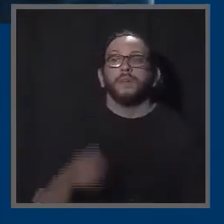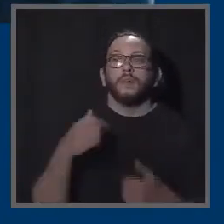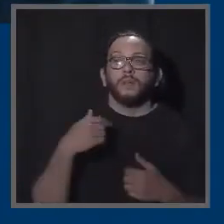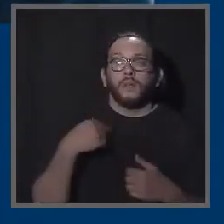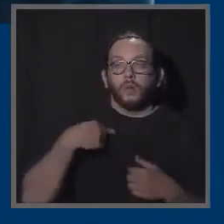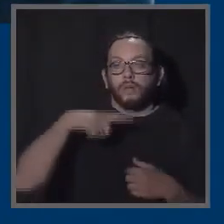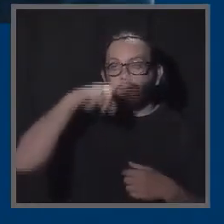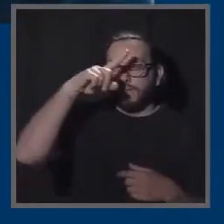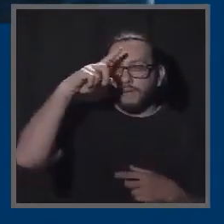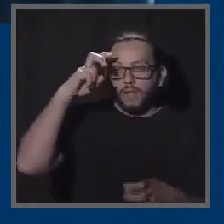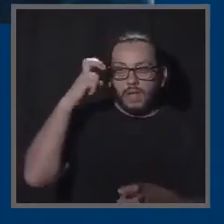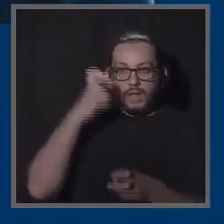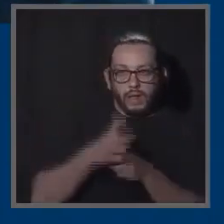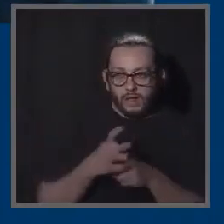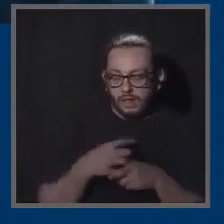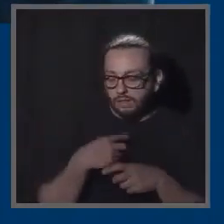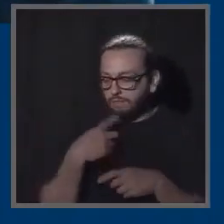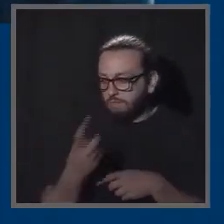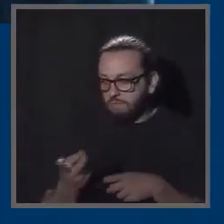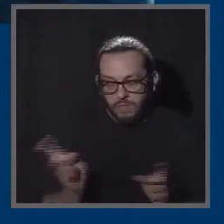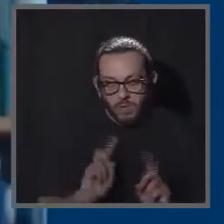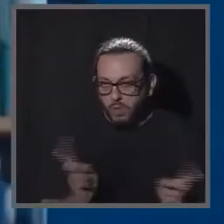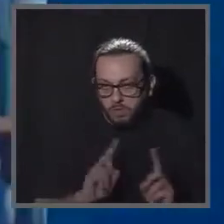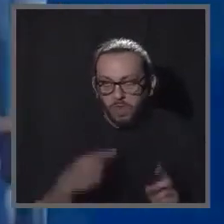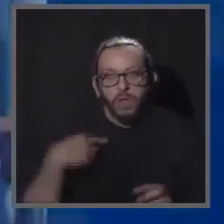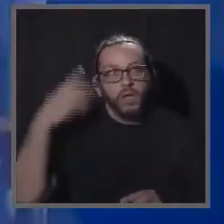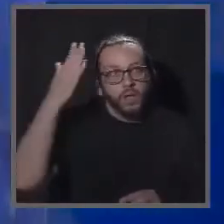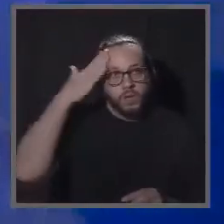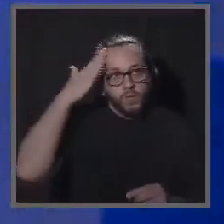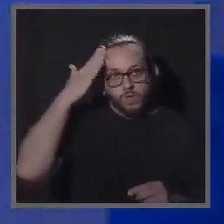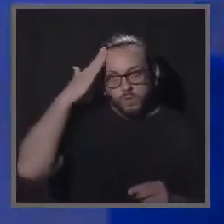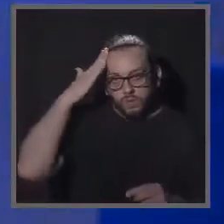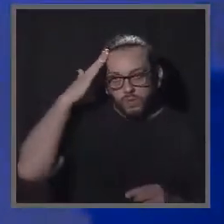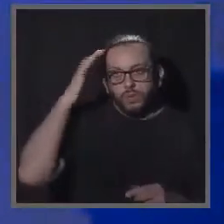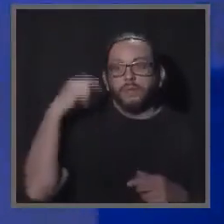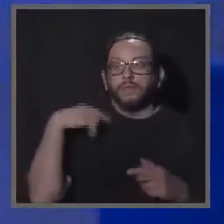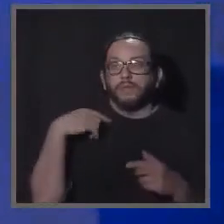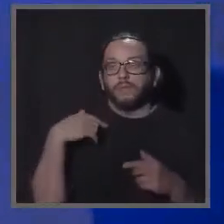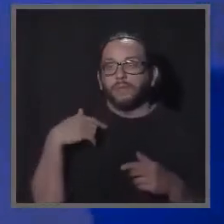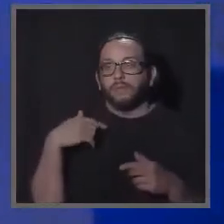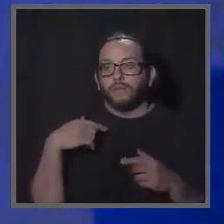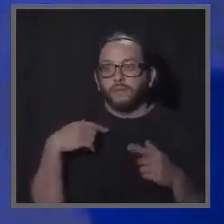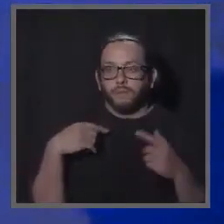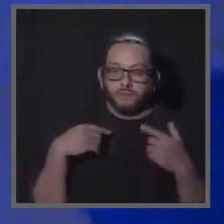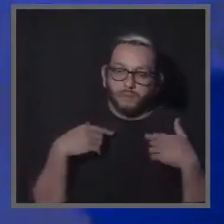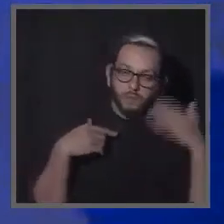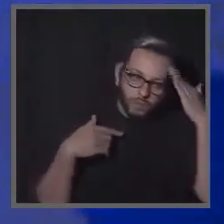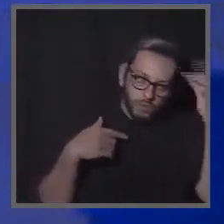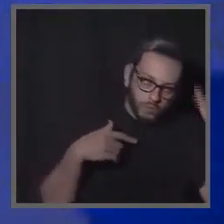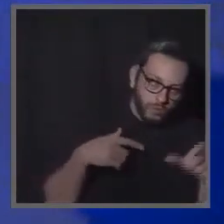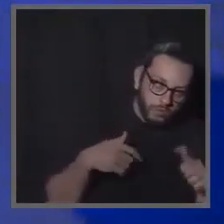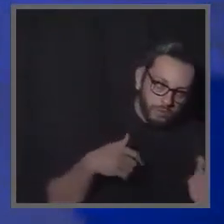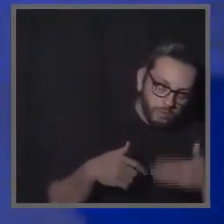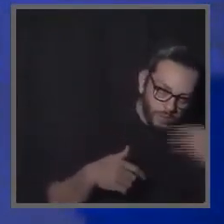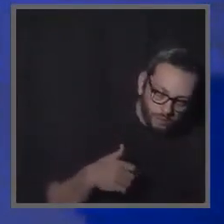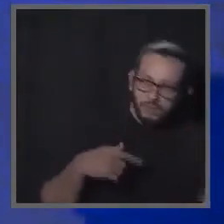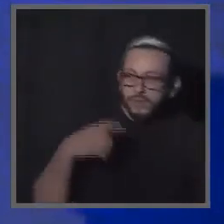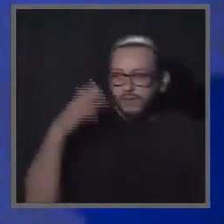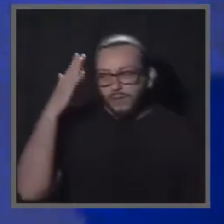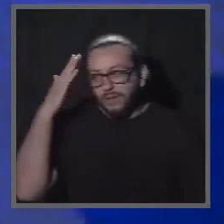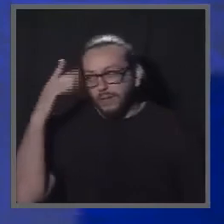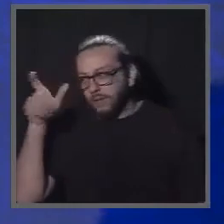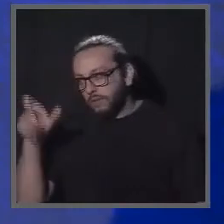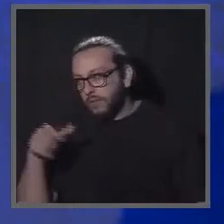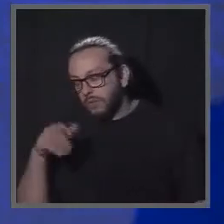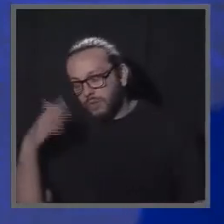In a moment, I'm not going to talk to you about how hard these times are, we all know. I